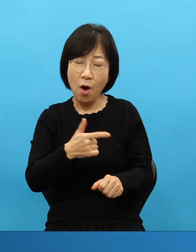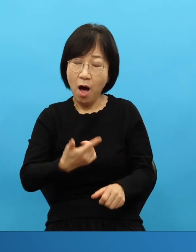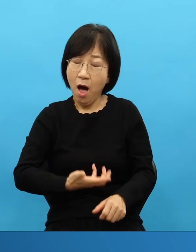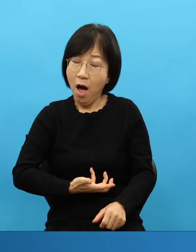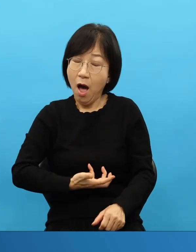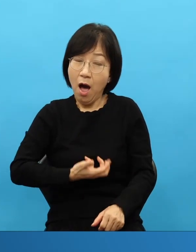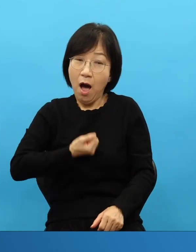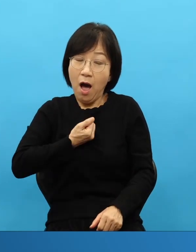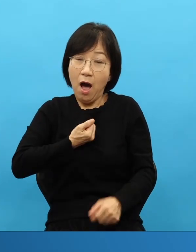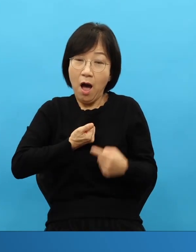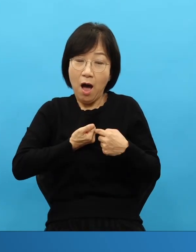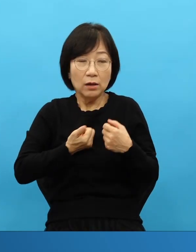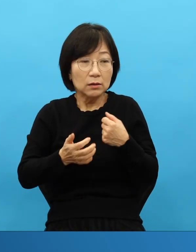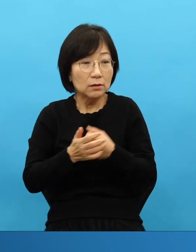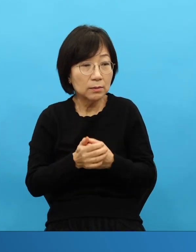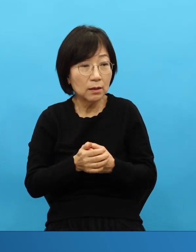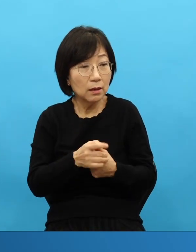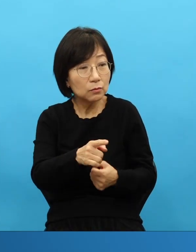say, who are you?